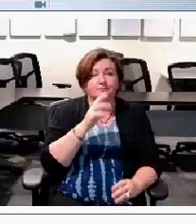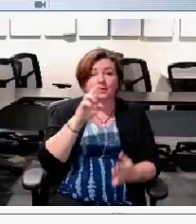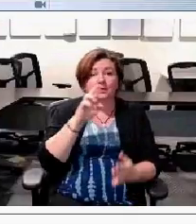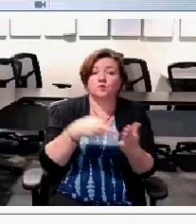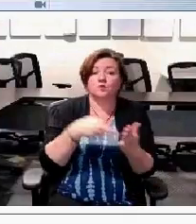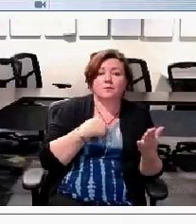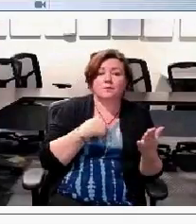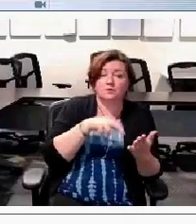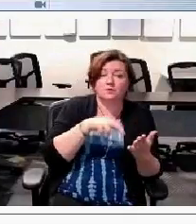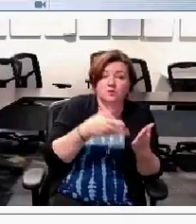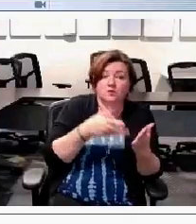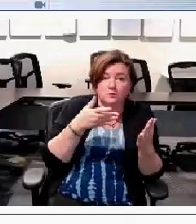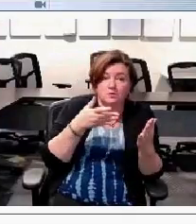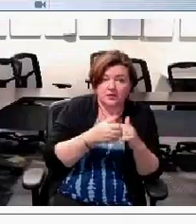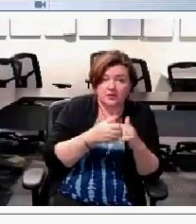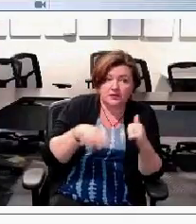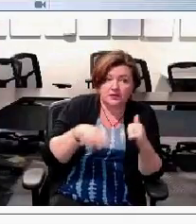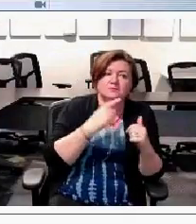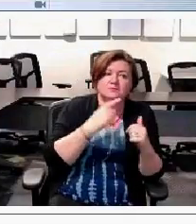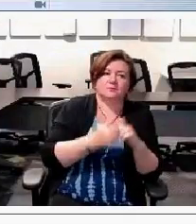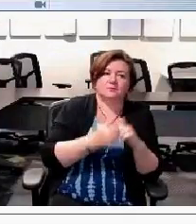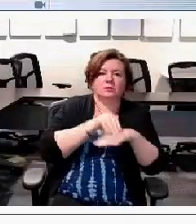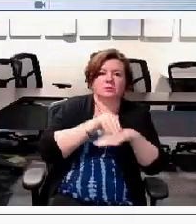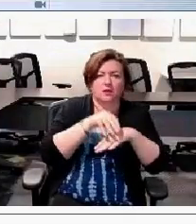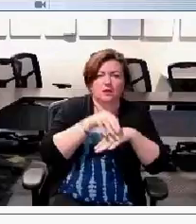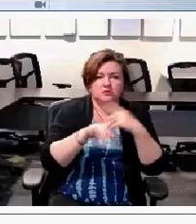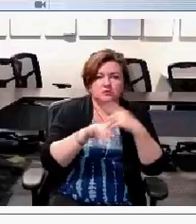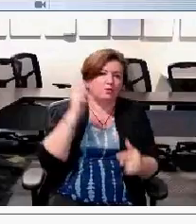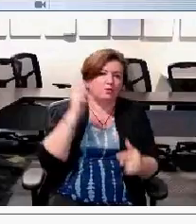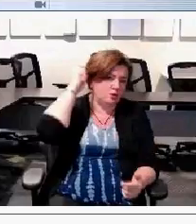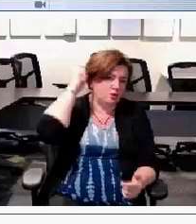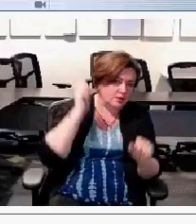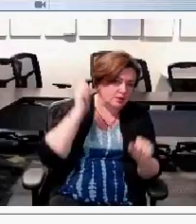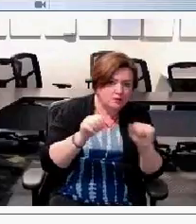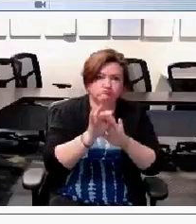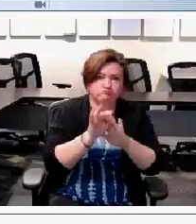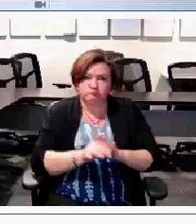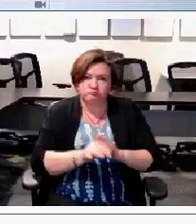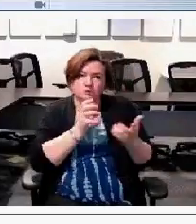but it's primarily assessment and counseling around cochlear implant candidacy.